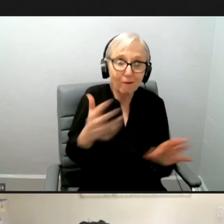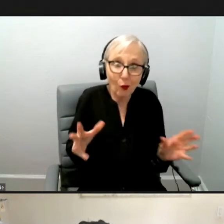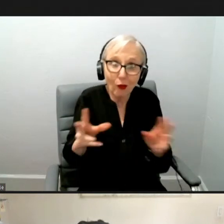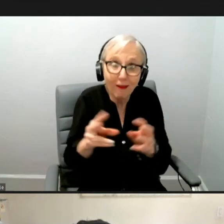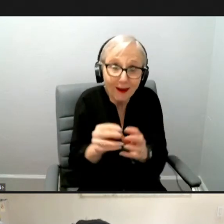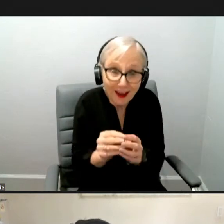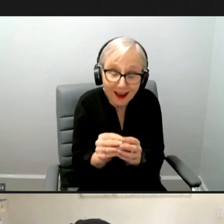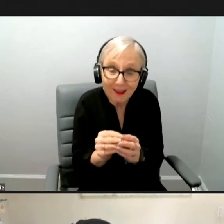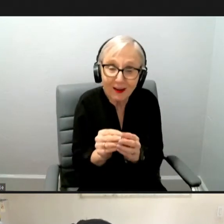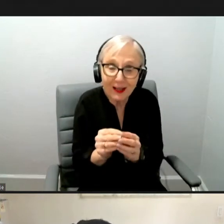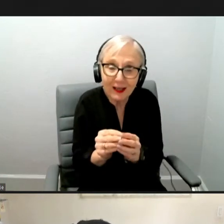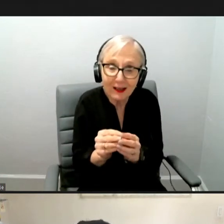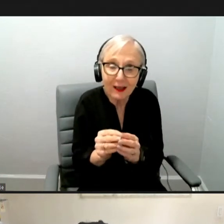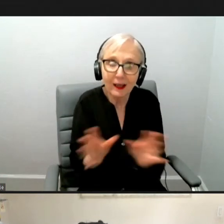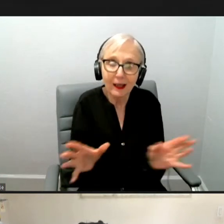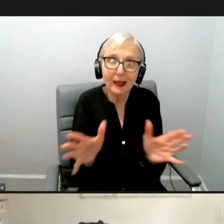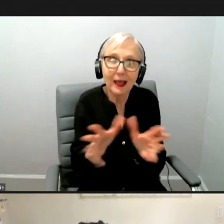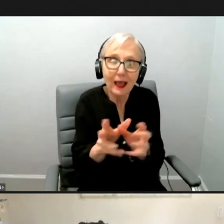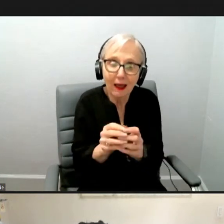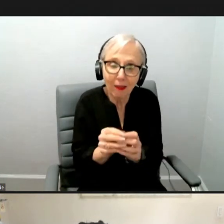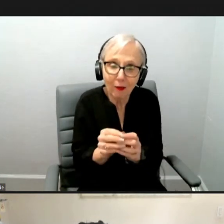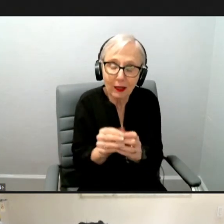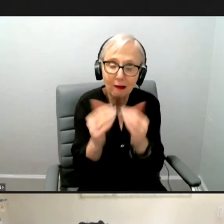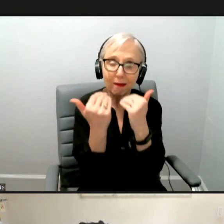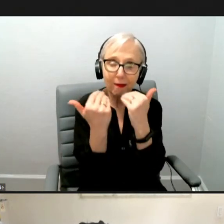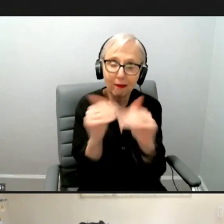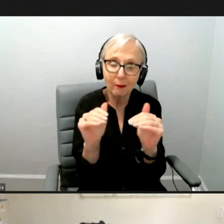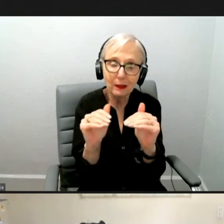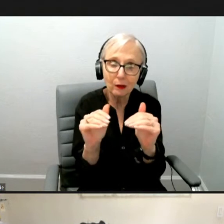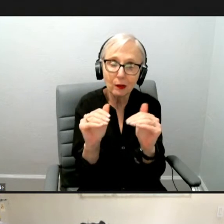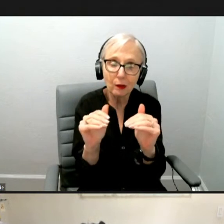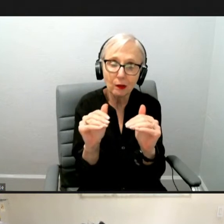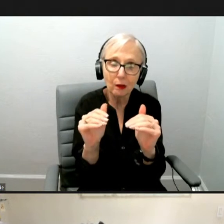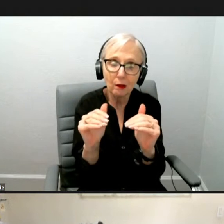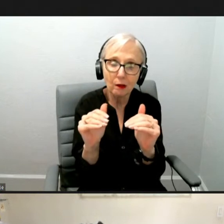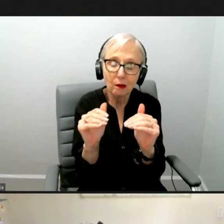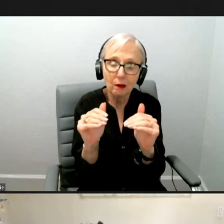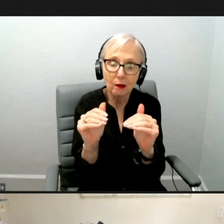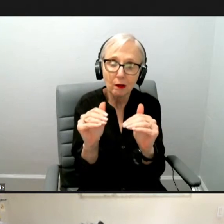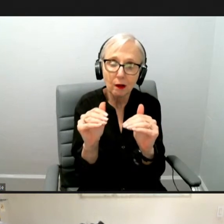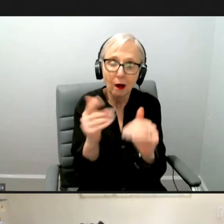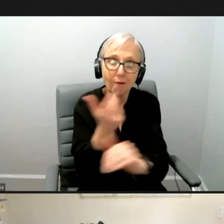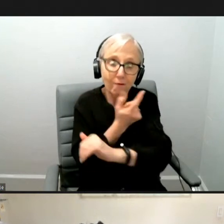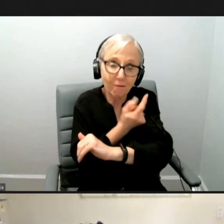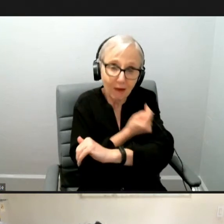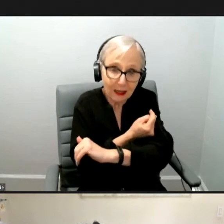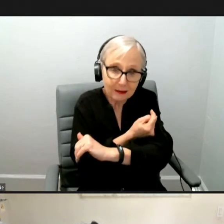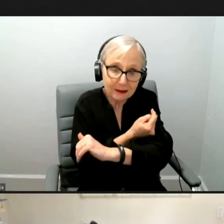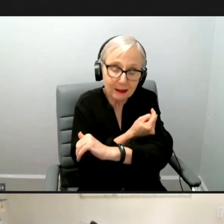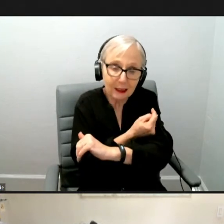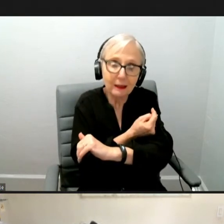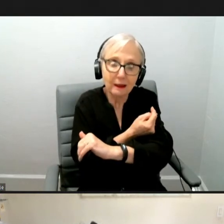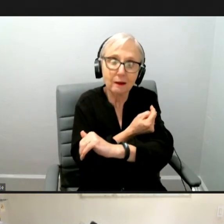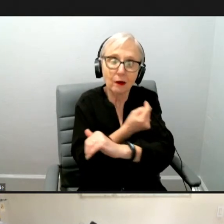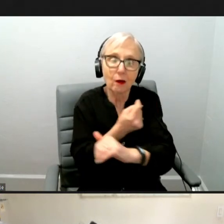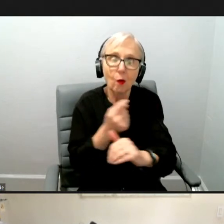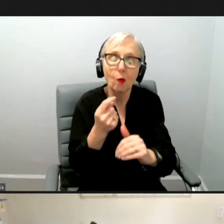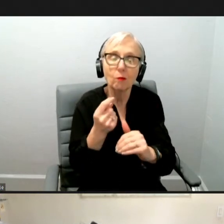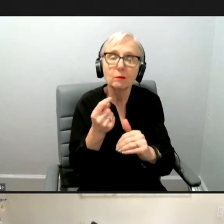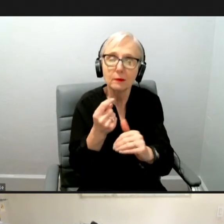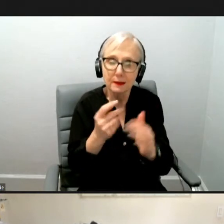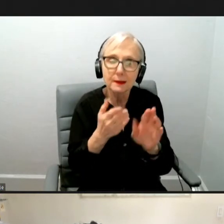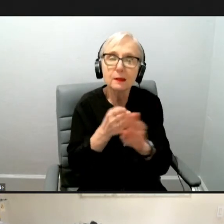gathering. Certainly gatherings that are limited to individuals that are vaccinated, or ideally folks that have received booster